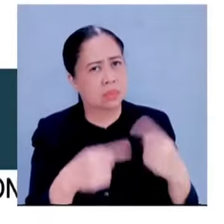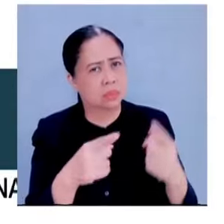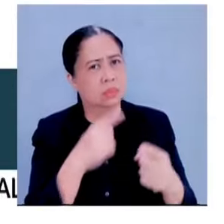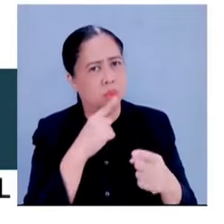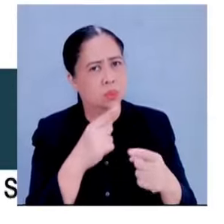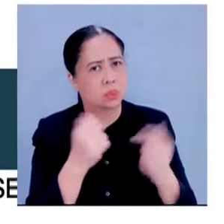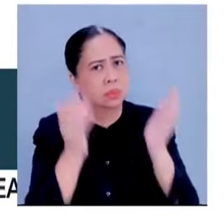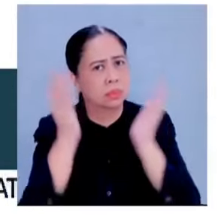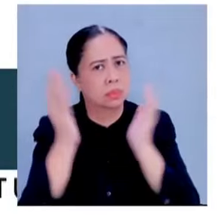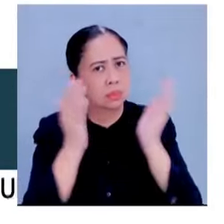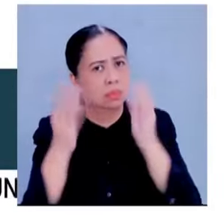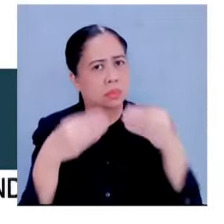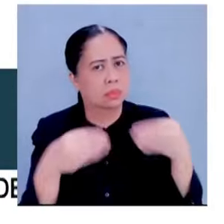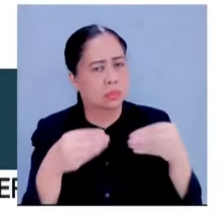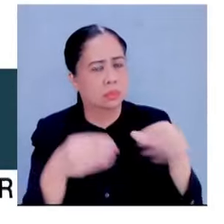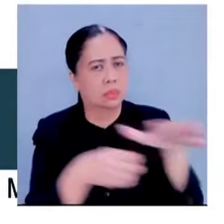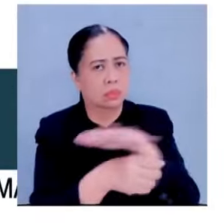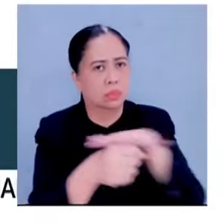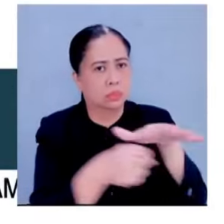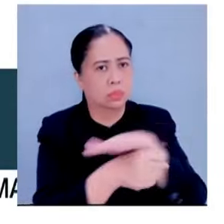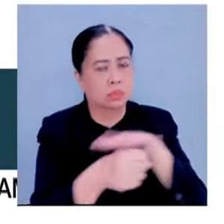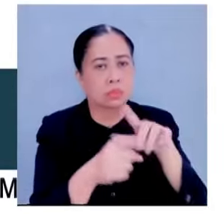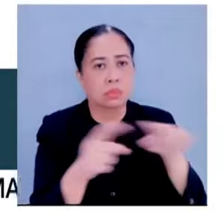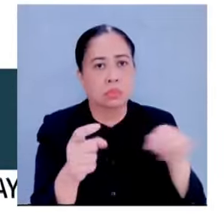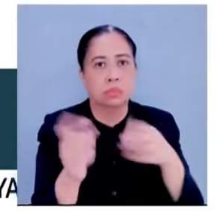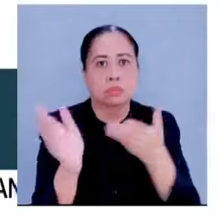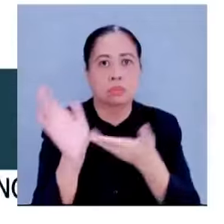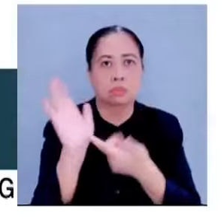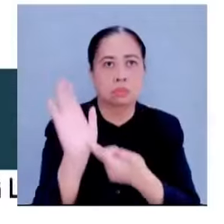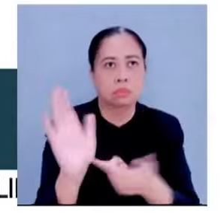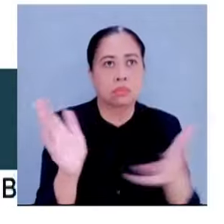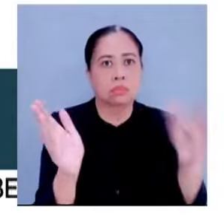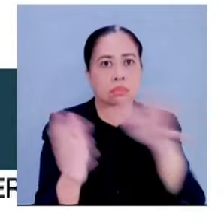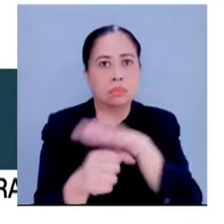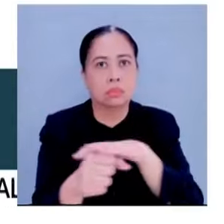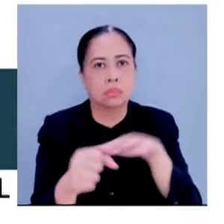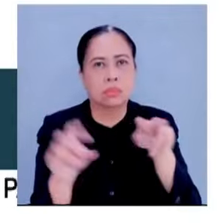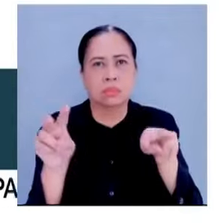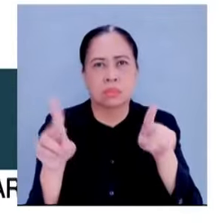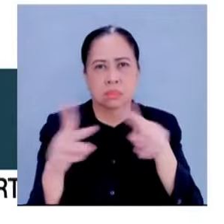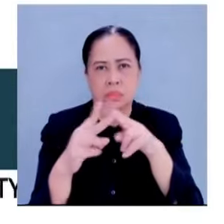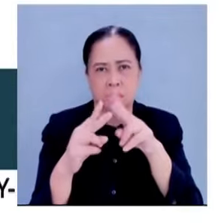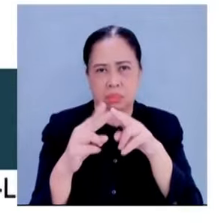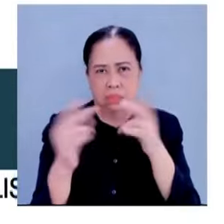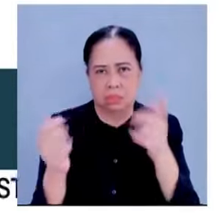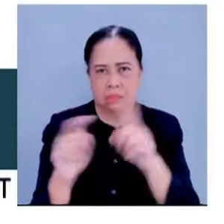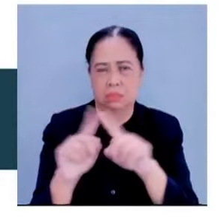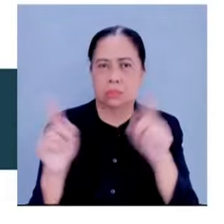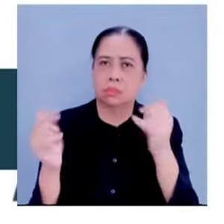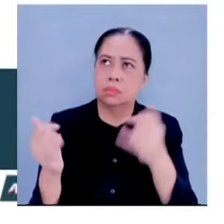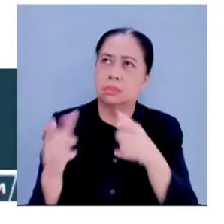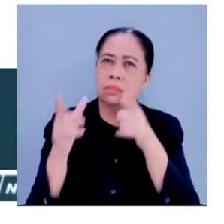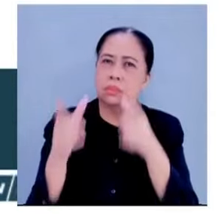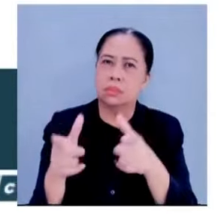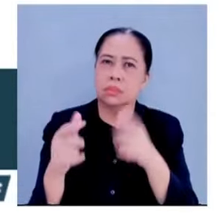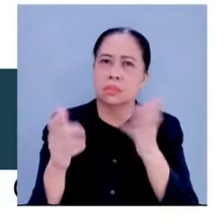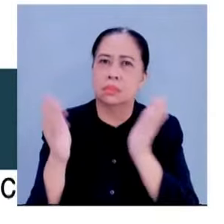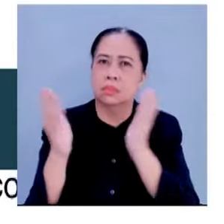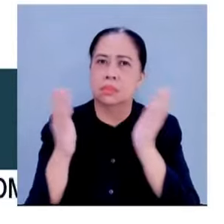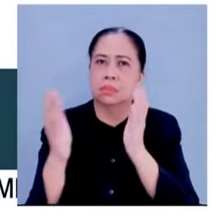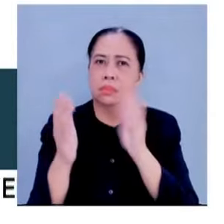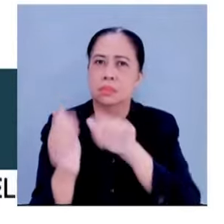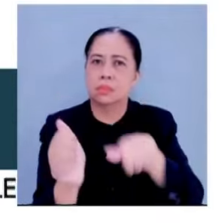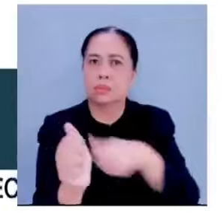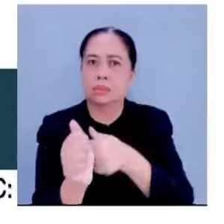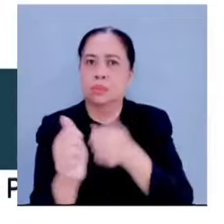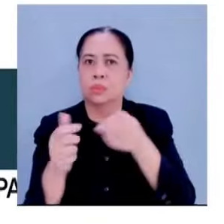serve the marginalized sector, only to find itself in its iteration now as it serves as the back door